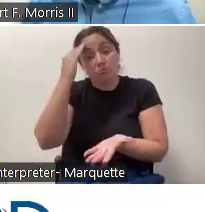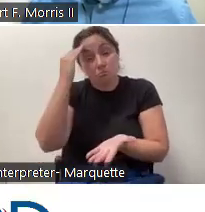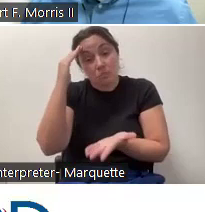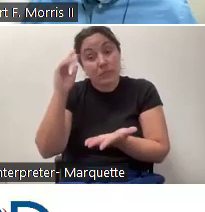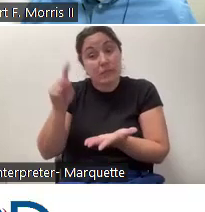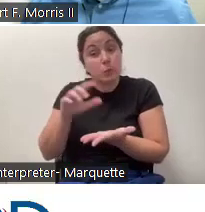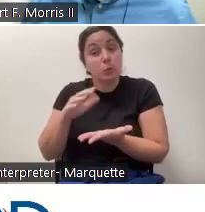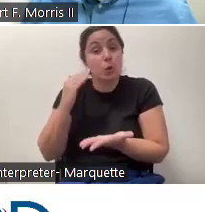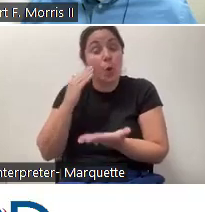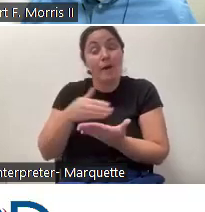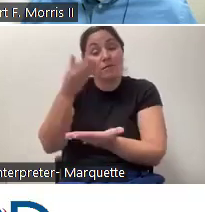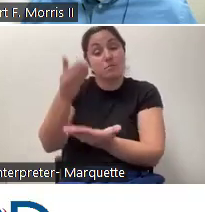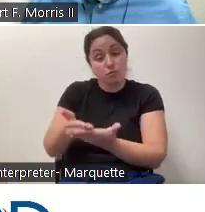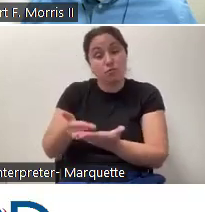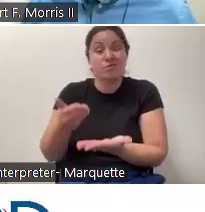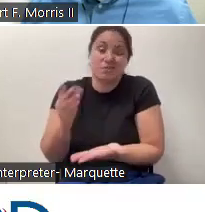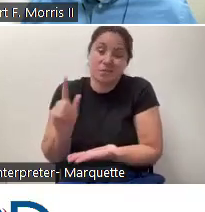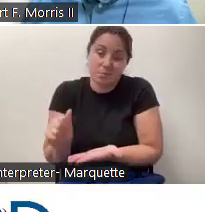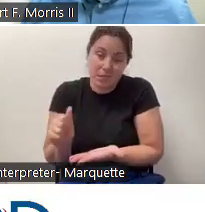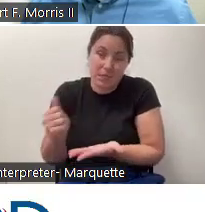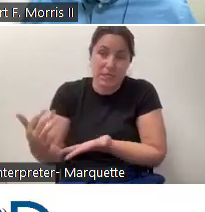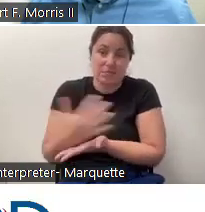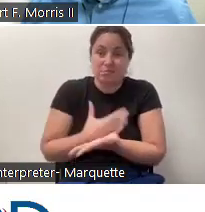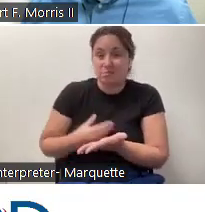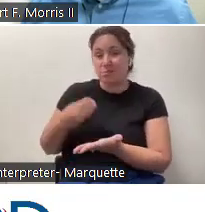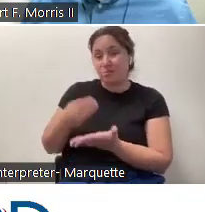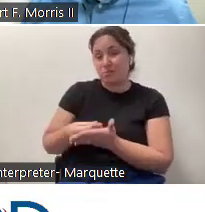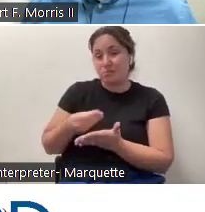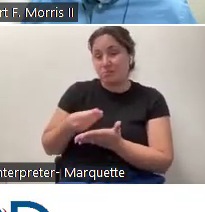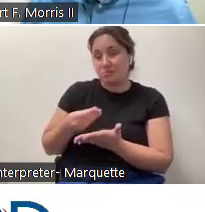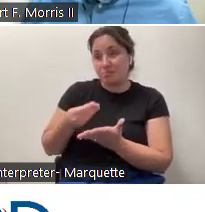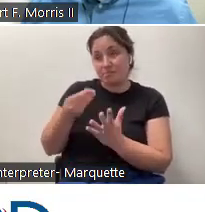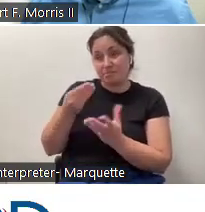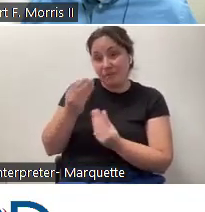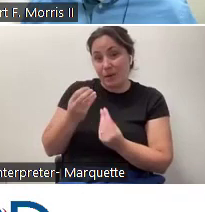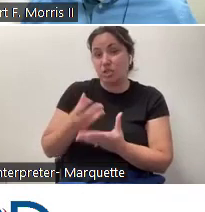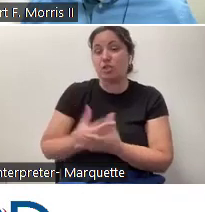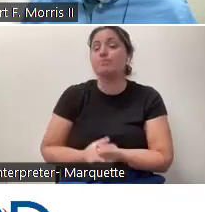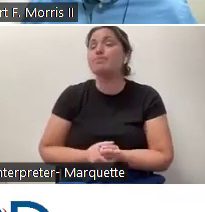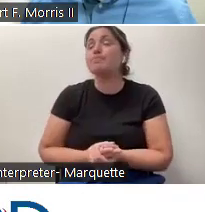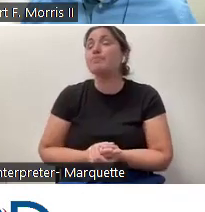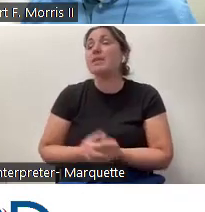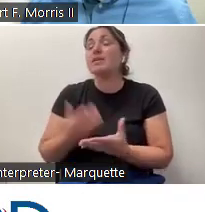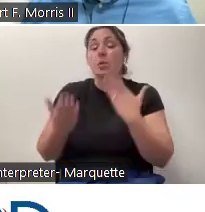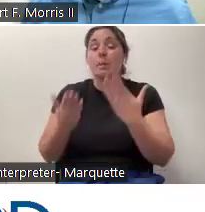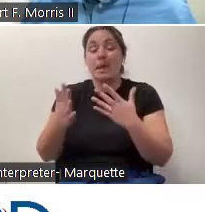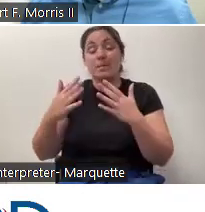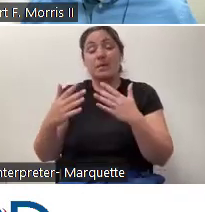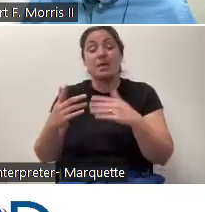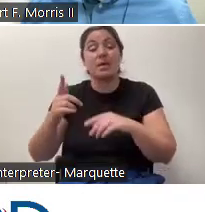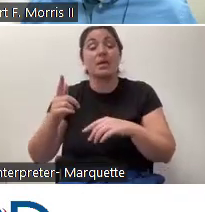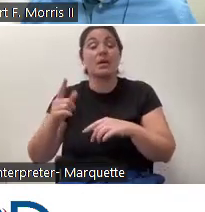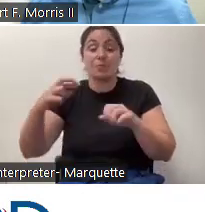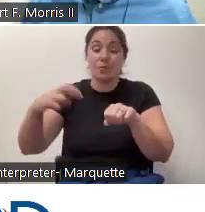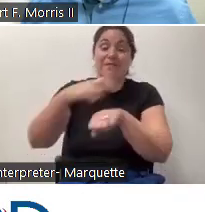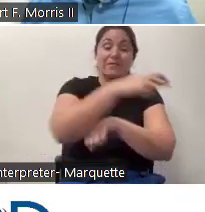kind of proof of their disability, so that hopefully they can be made eligible a lot quicker in the process than VR waiting